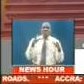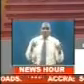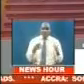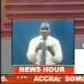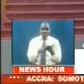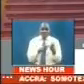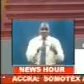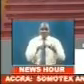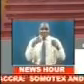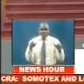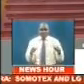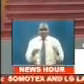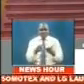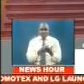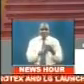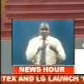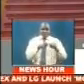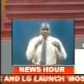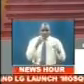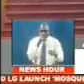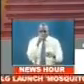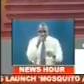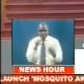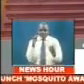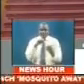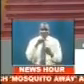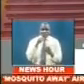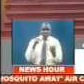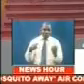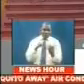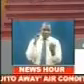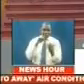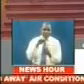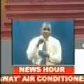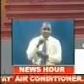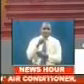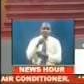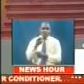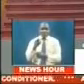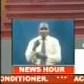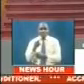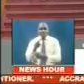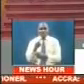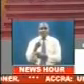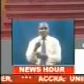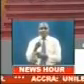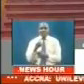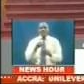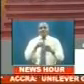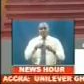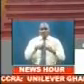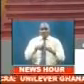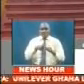Normally, discussions start. We expect IMF team down here in Ghana. A mission starts